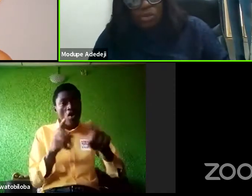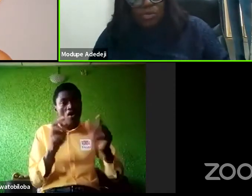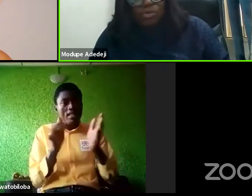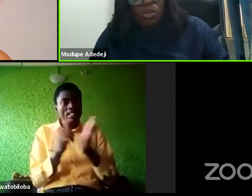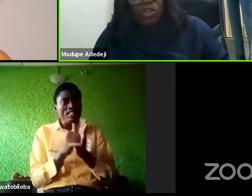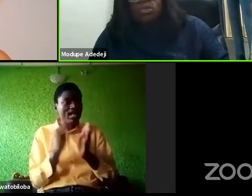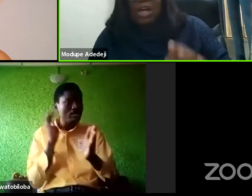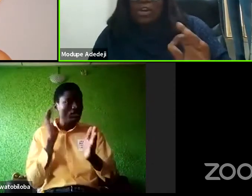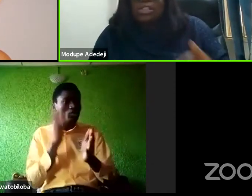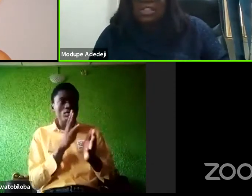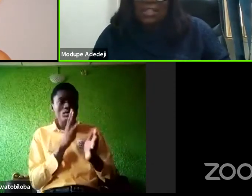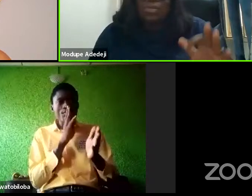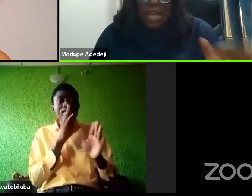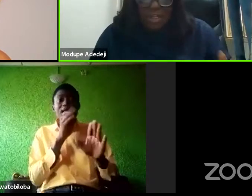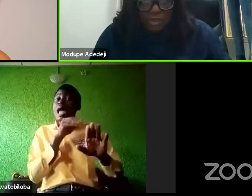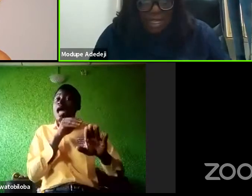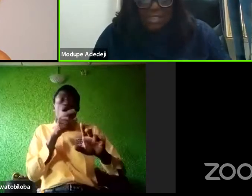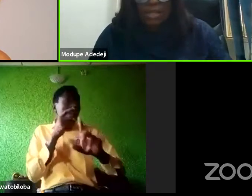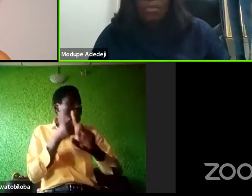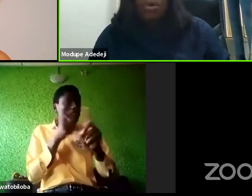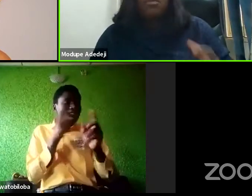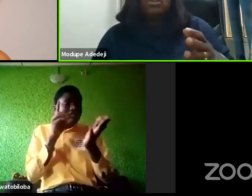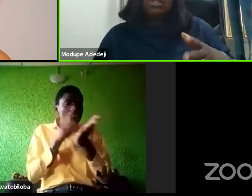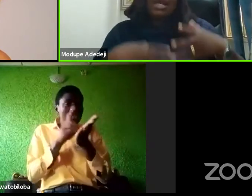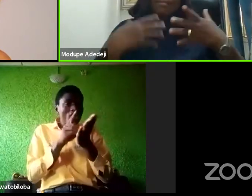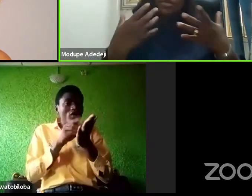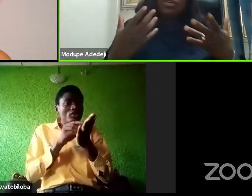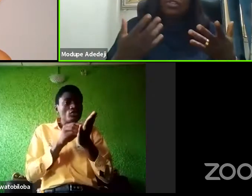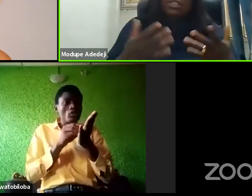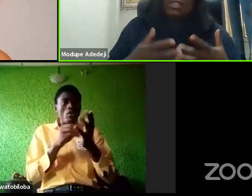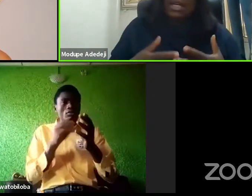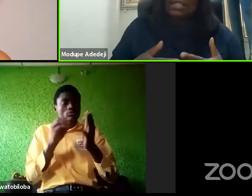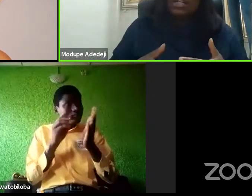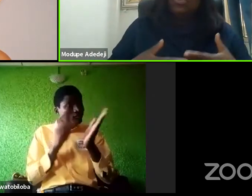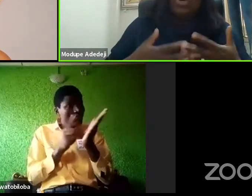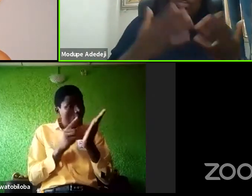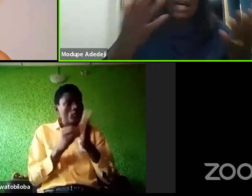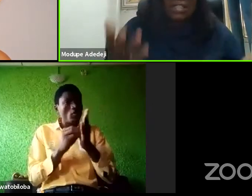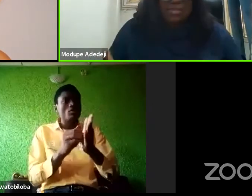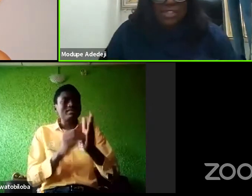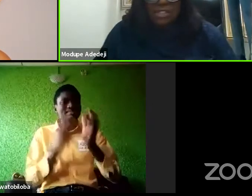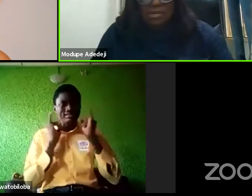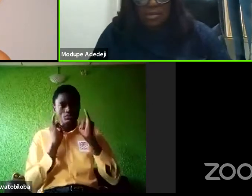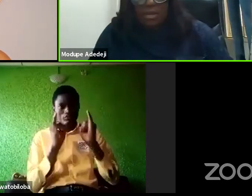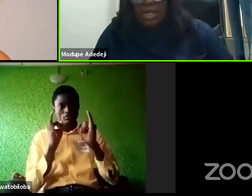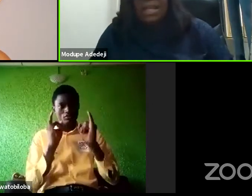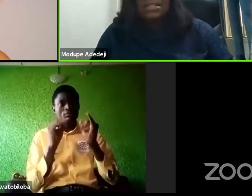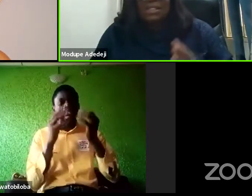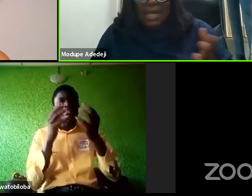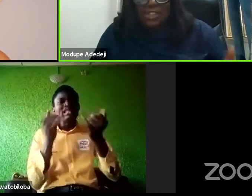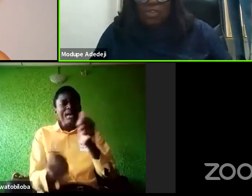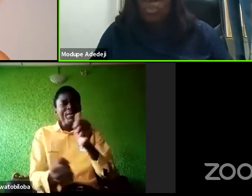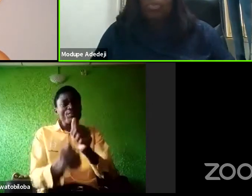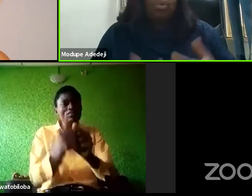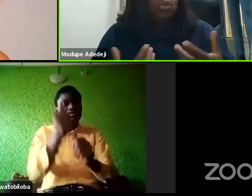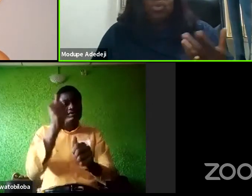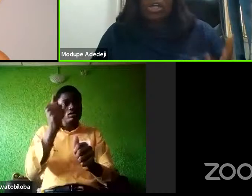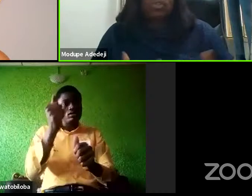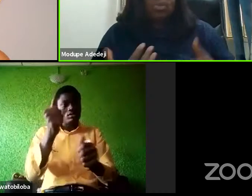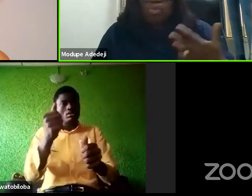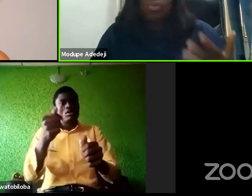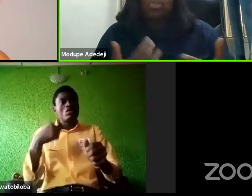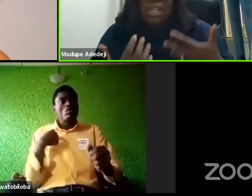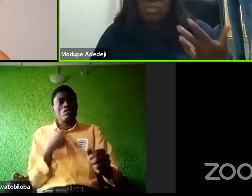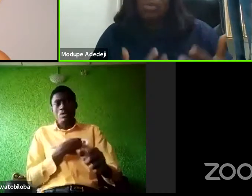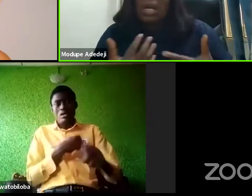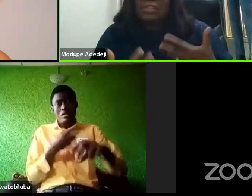doctor. So because you cannot start relying on that. But mostly about all this is that you increase activity, exercise, you